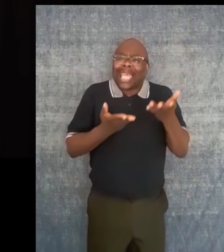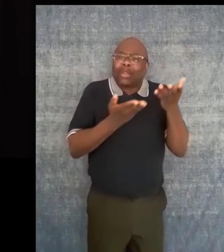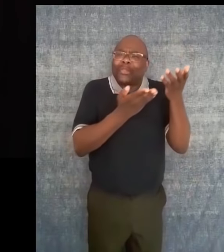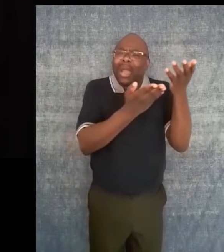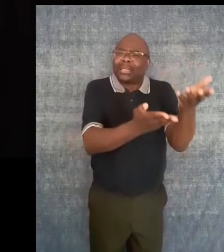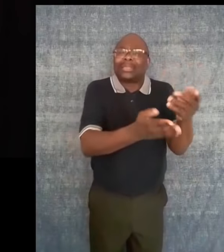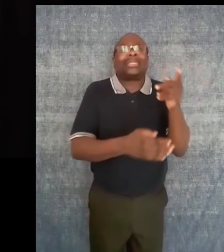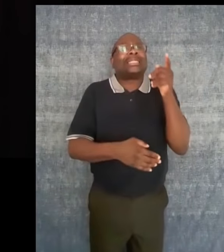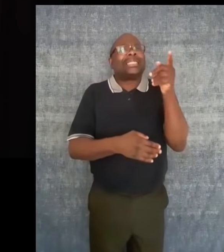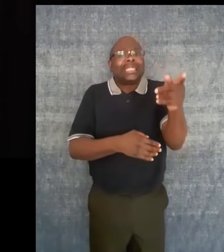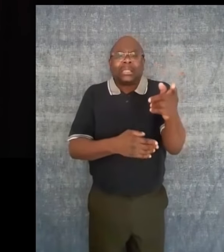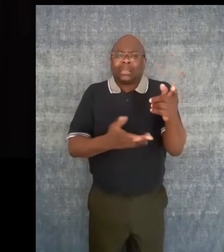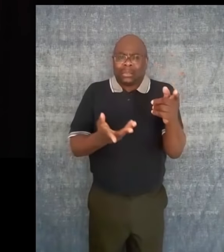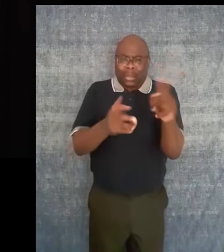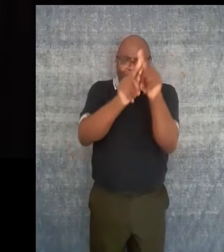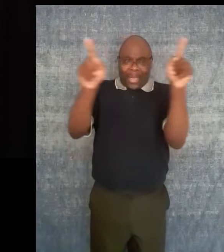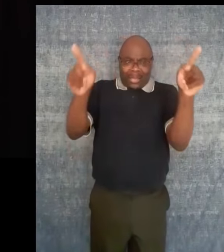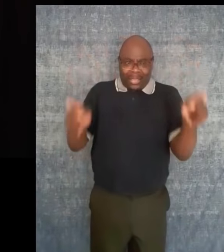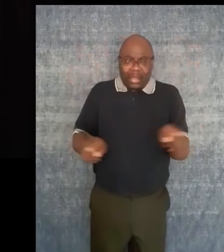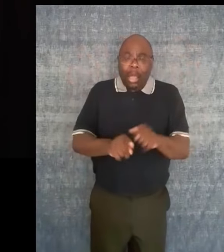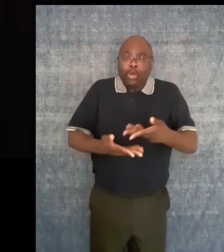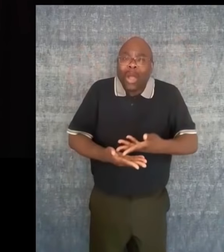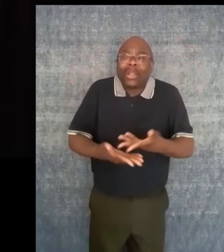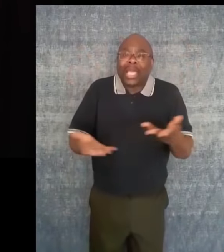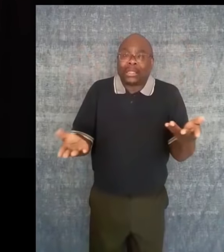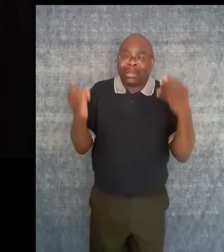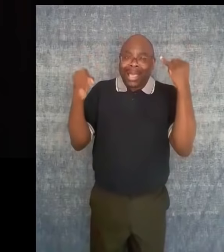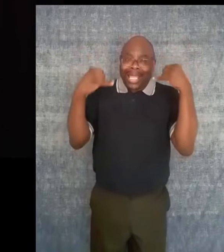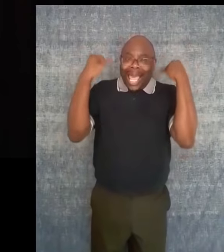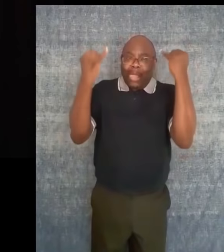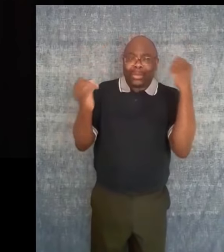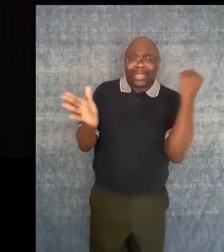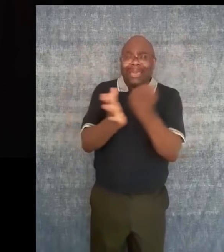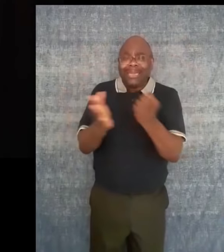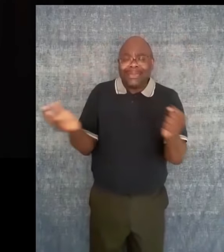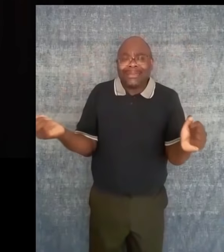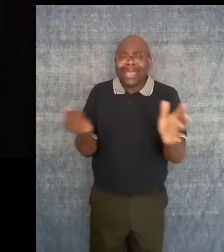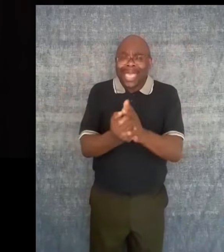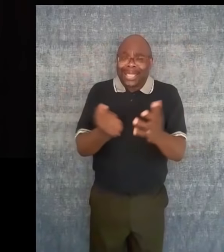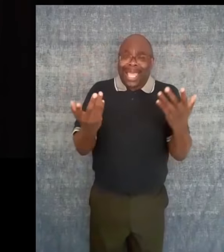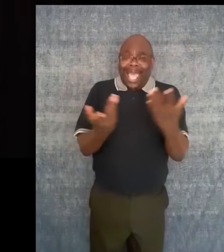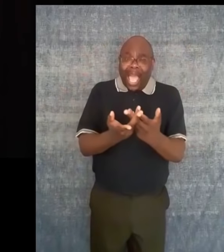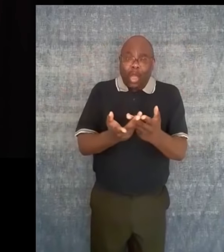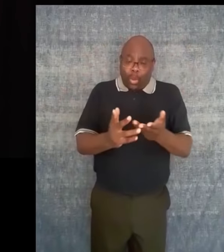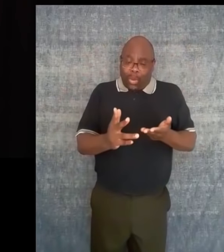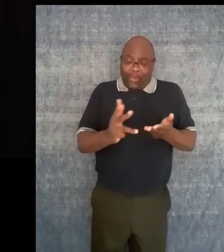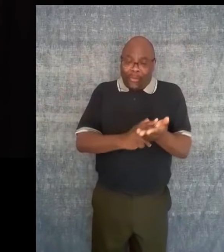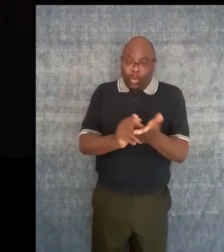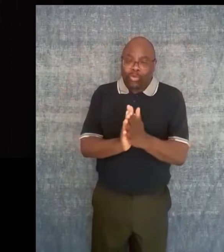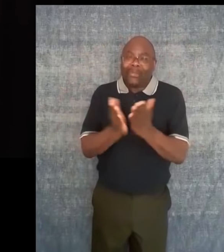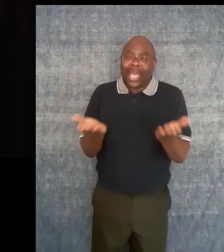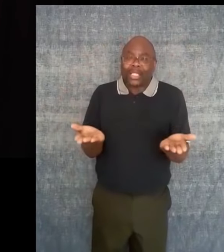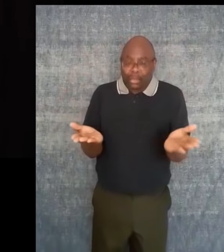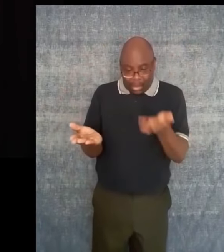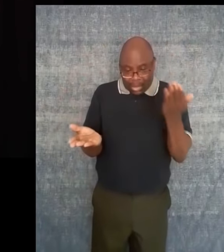God who in the picture in Revelation is the Lamb that was slain. And that's how he moves through the book of Revelation,